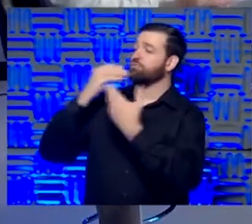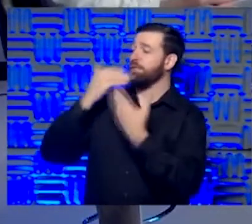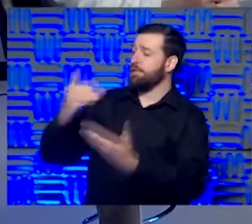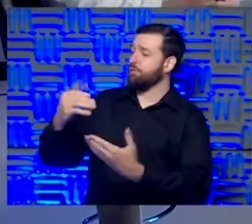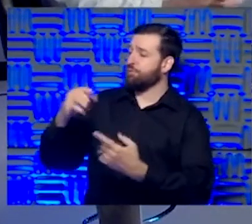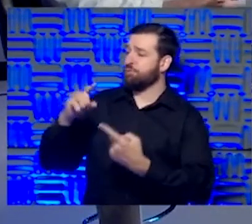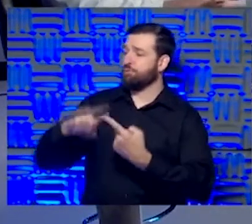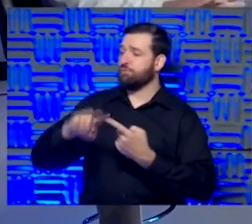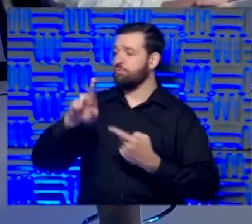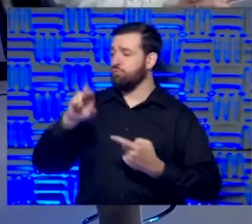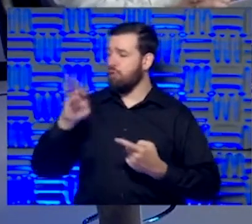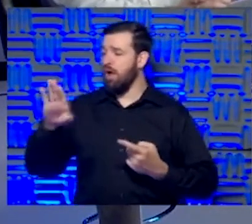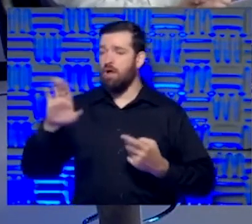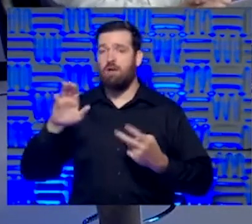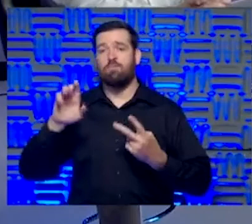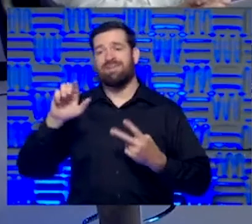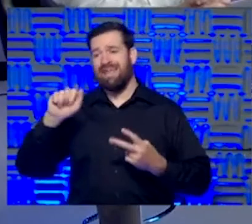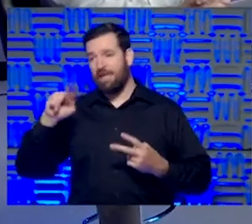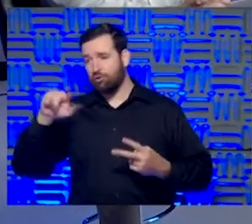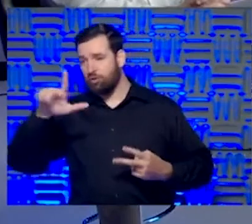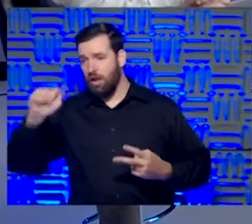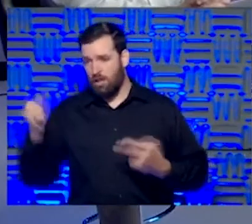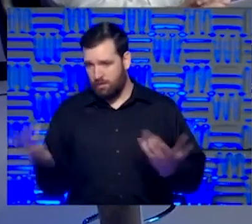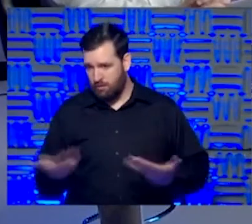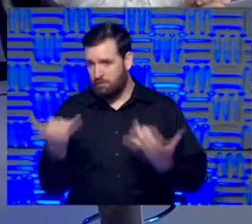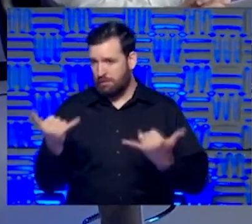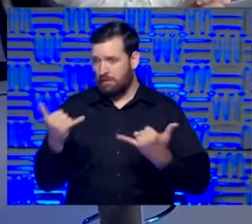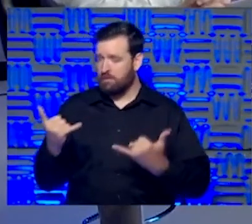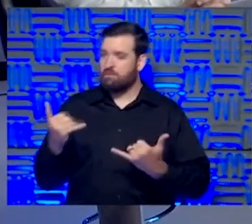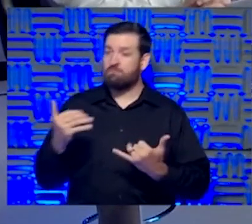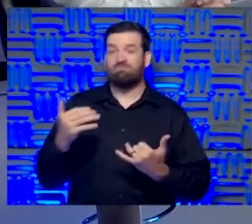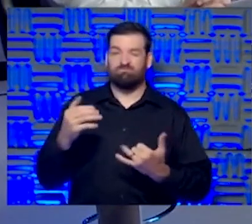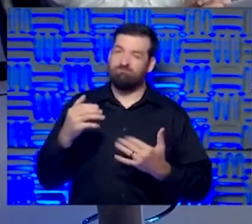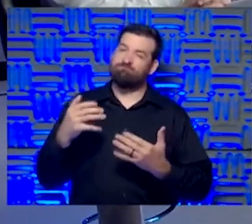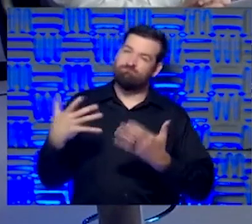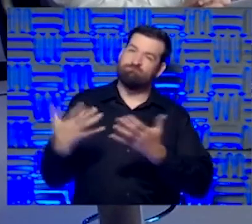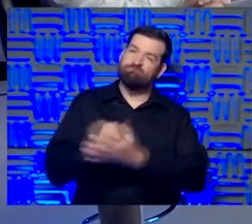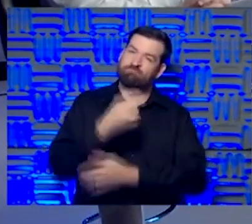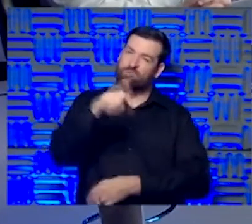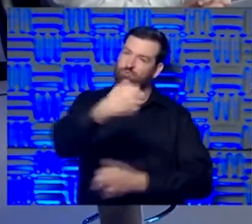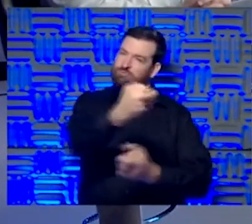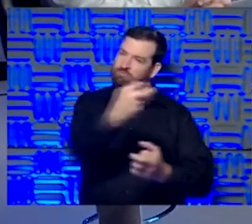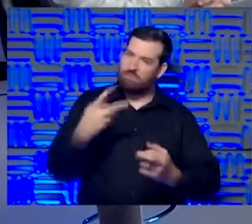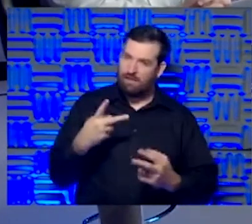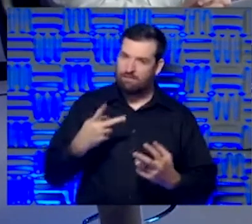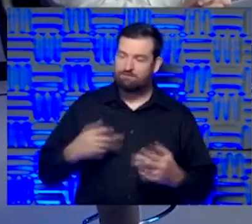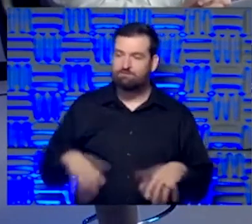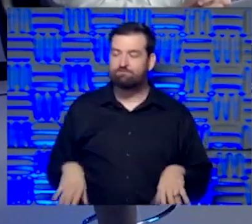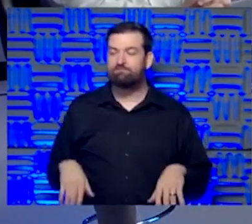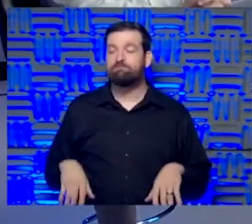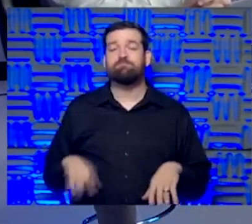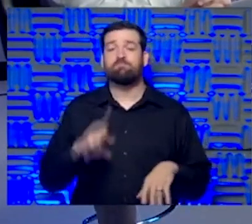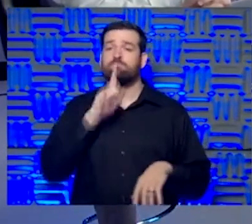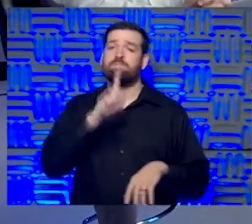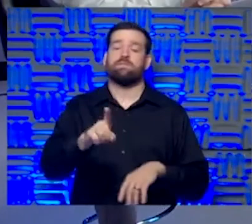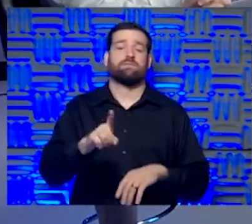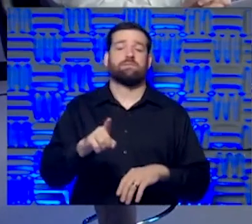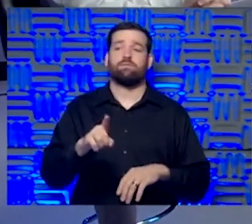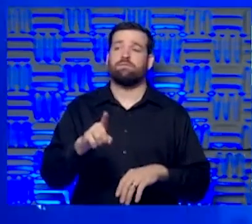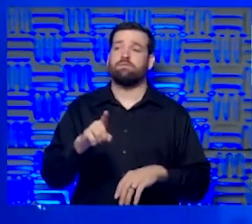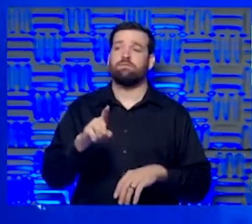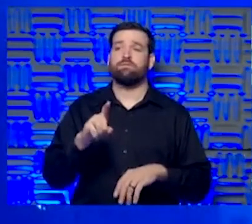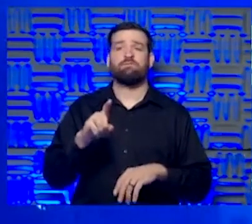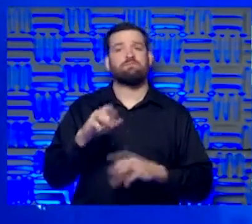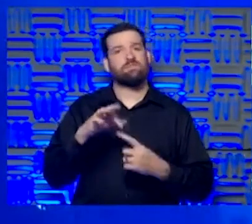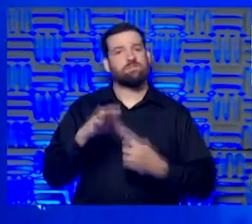to Rob and Angela for being here today. I do think you all have earned a return engagement. And I really want to just call out the